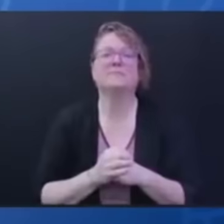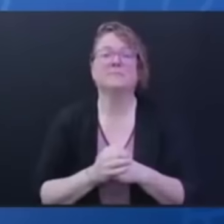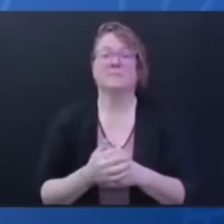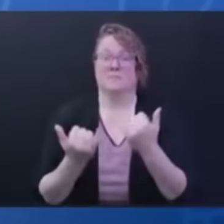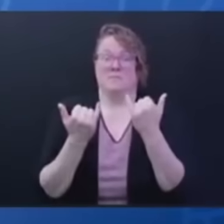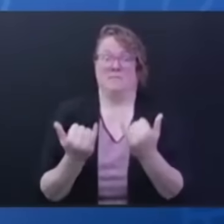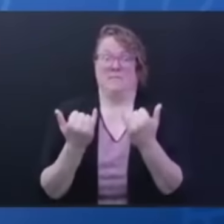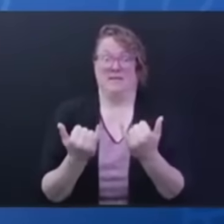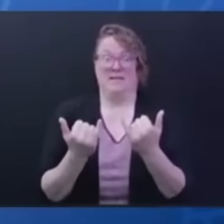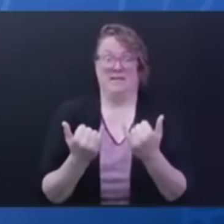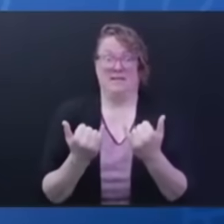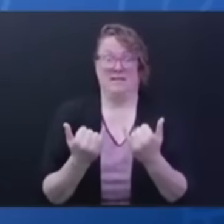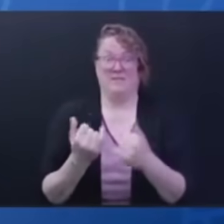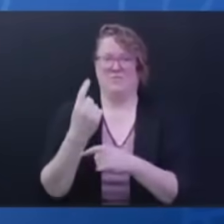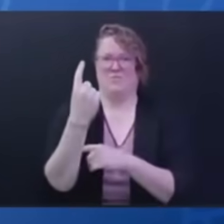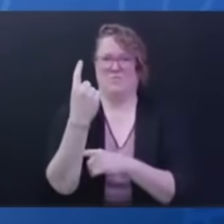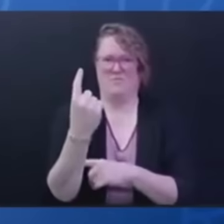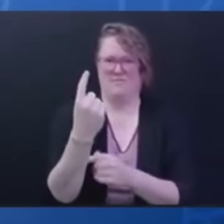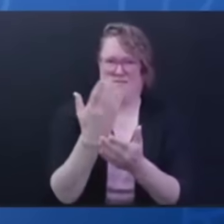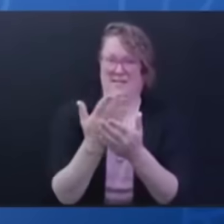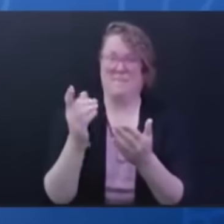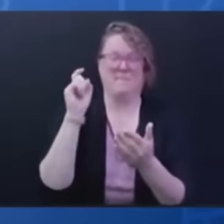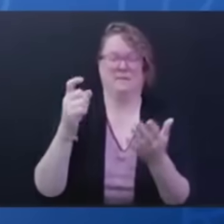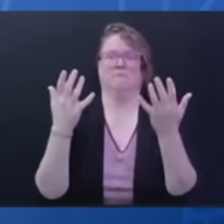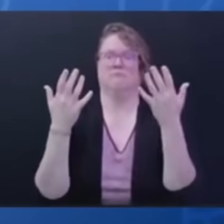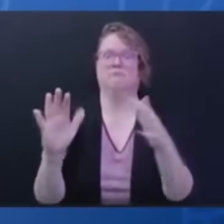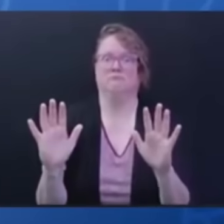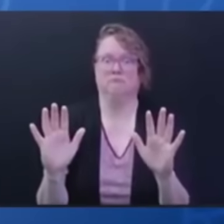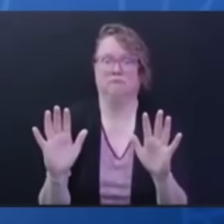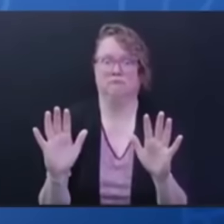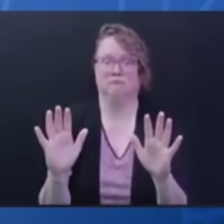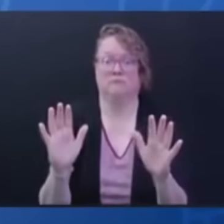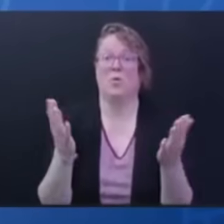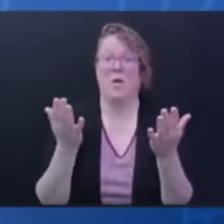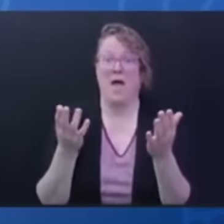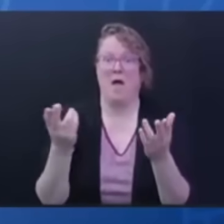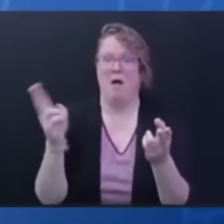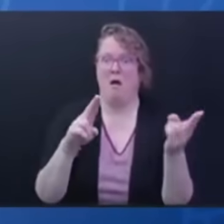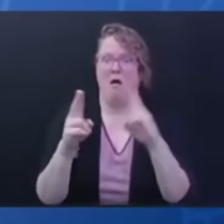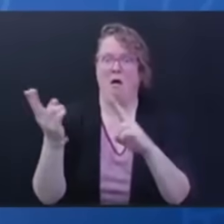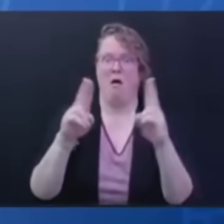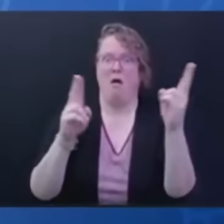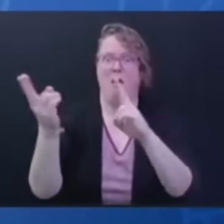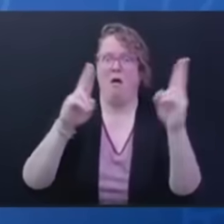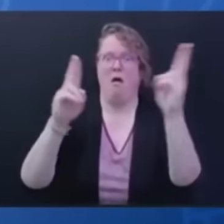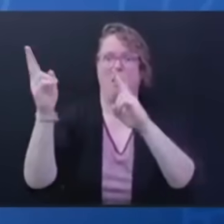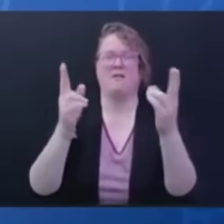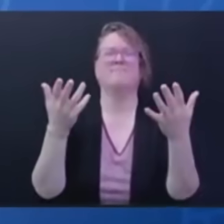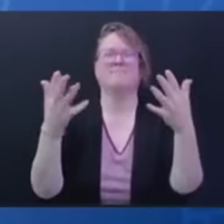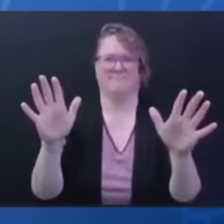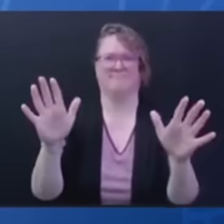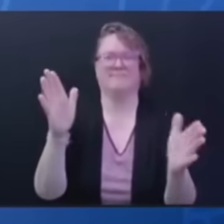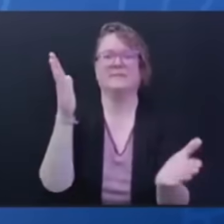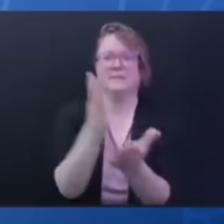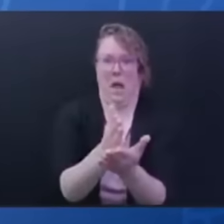stop, which is a back and forth and a continuation of this. And that is what we're focused on right now. When you say stop